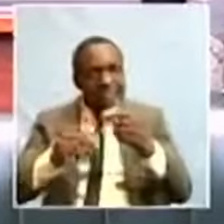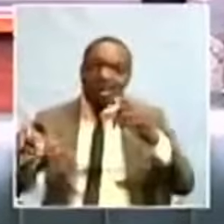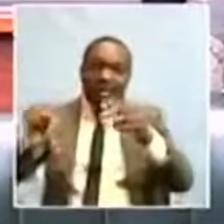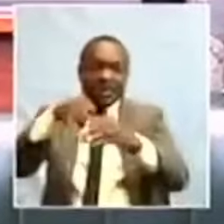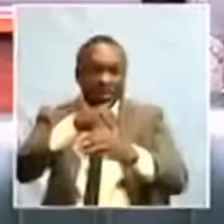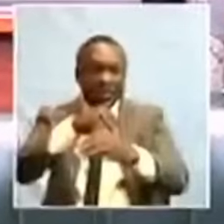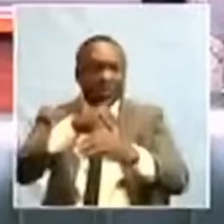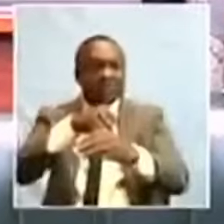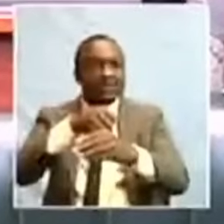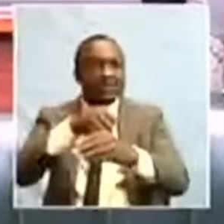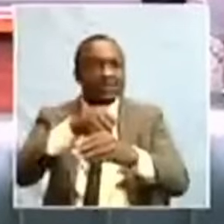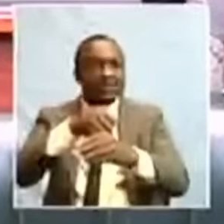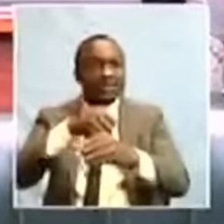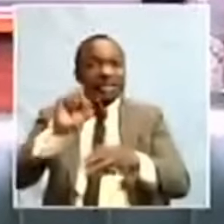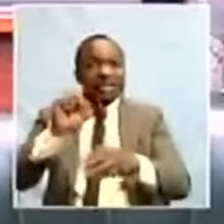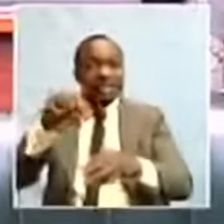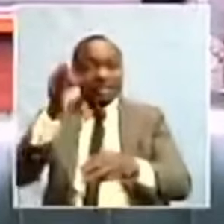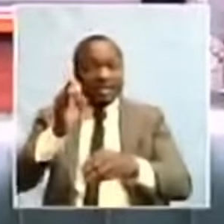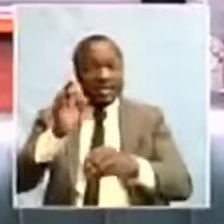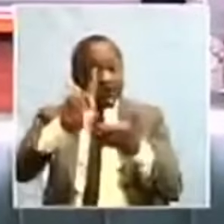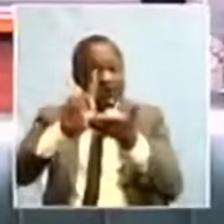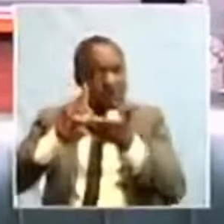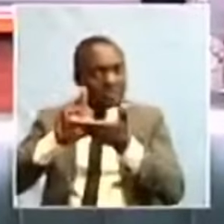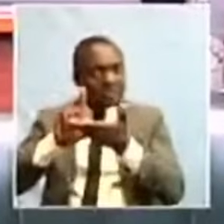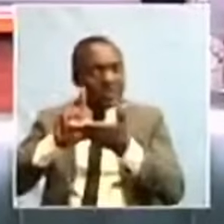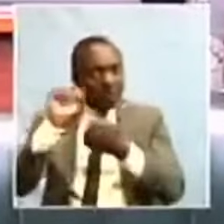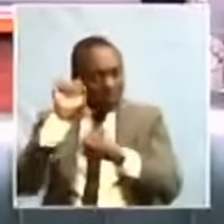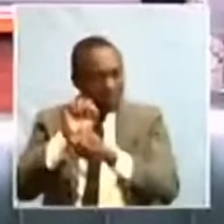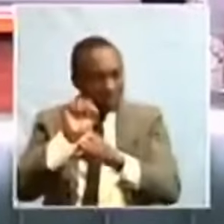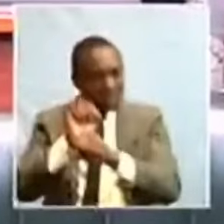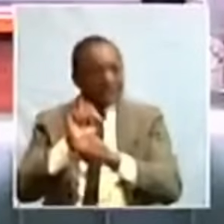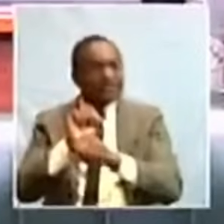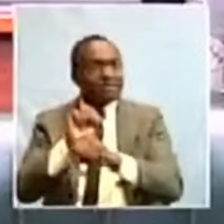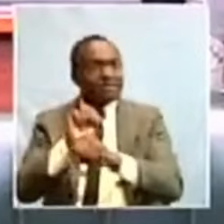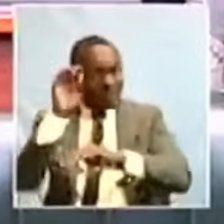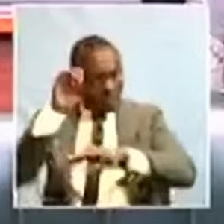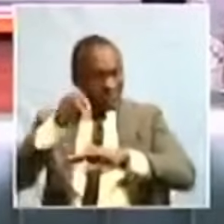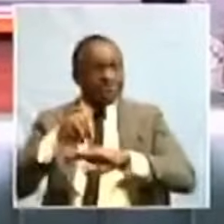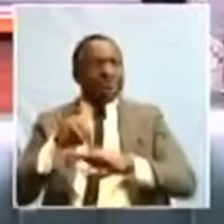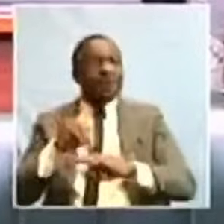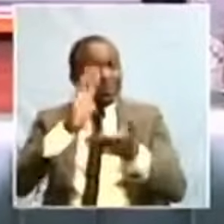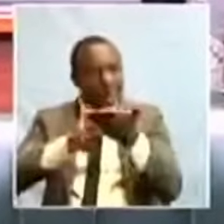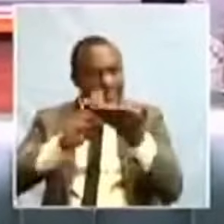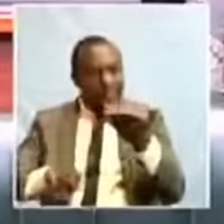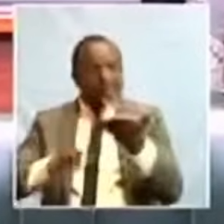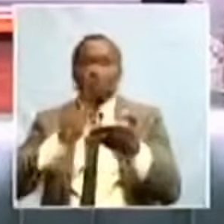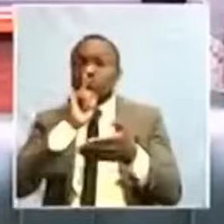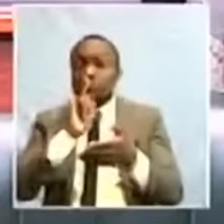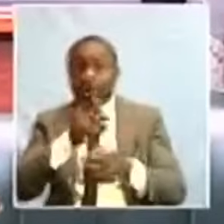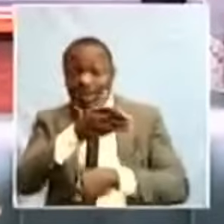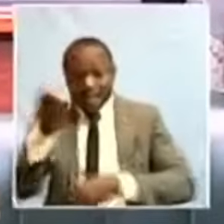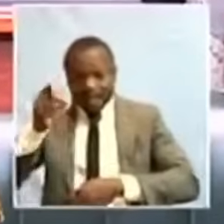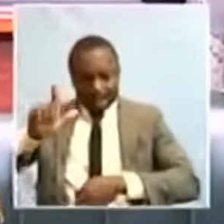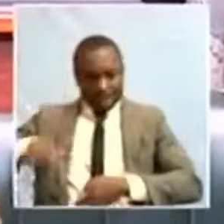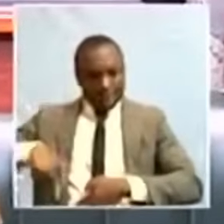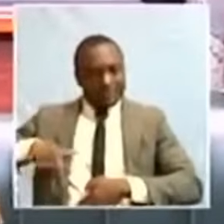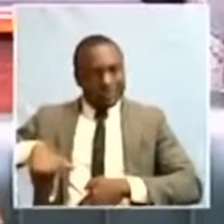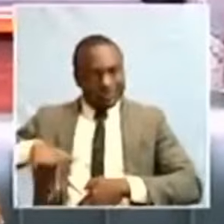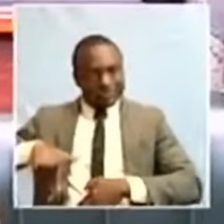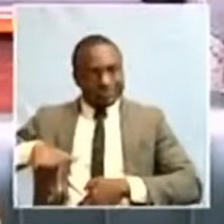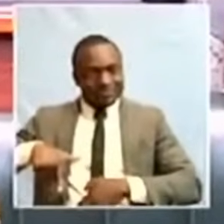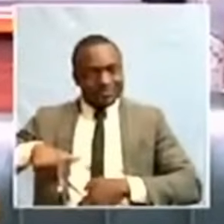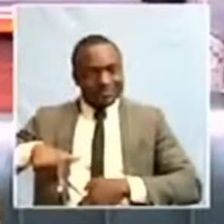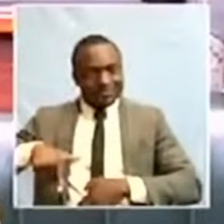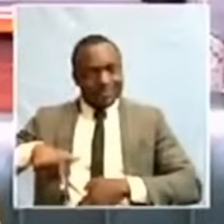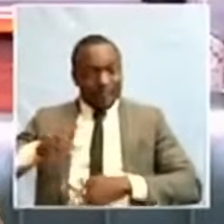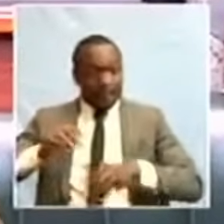including the loans that we are working on. We believe, indeed, there has been a delay in